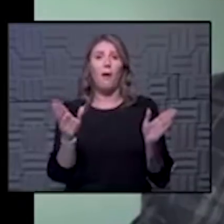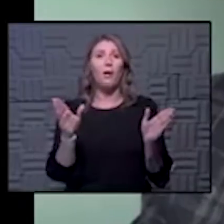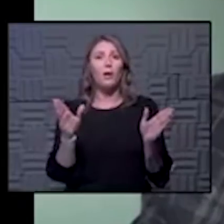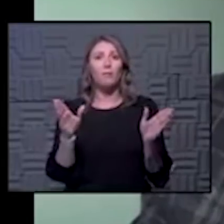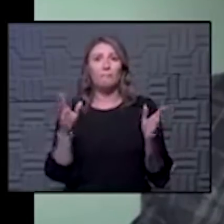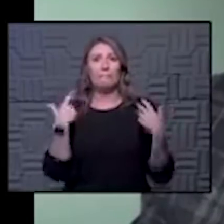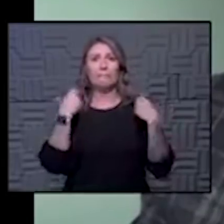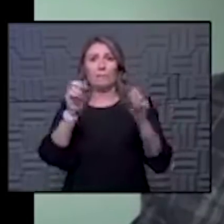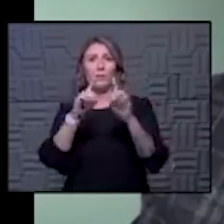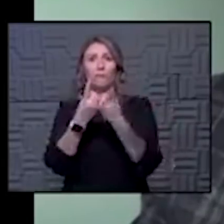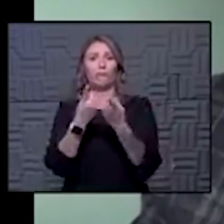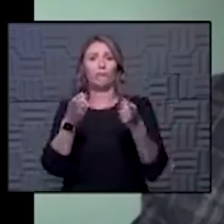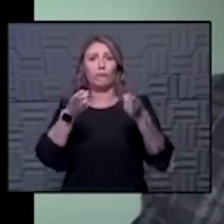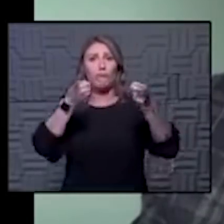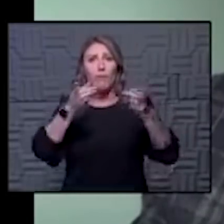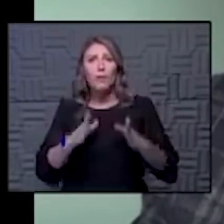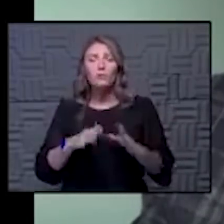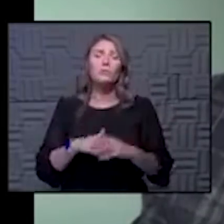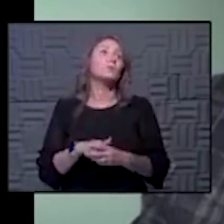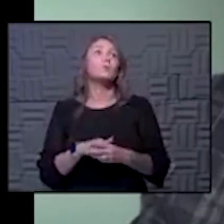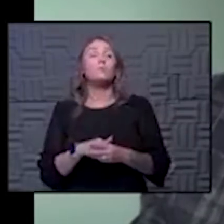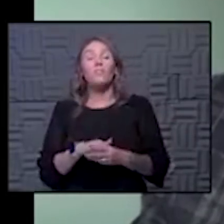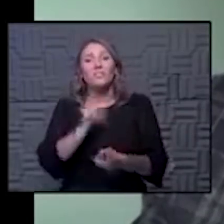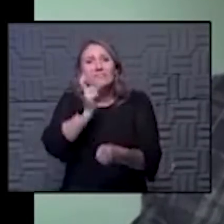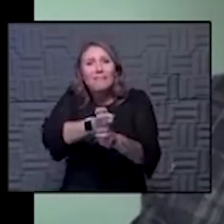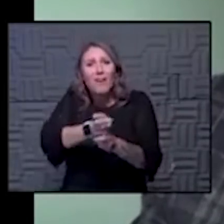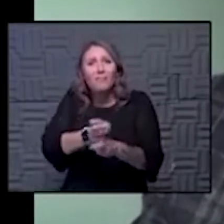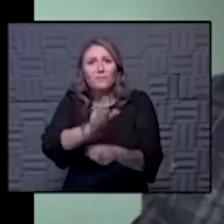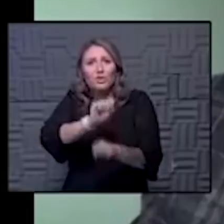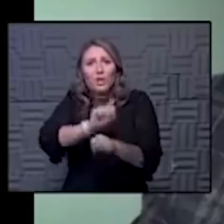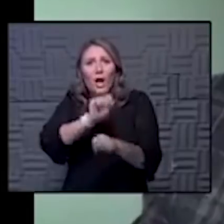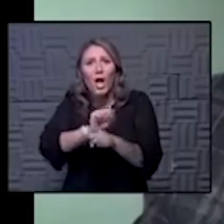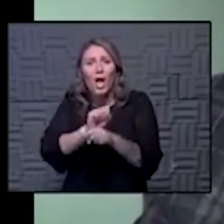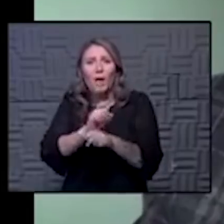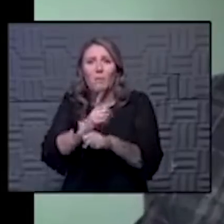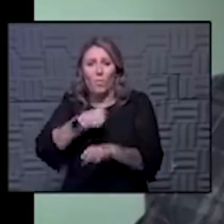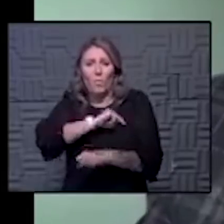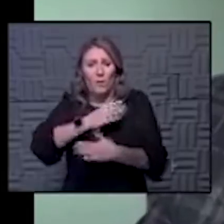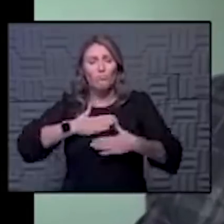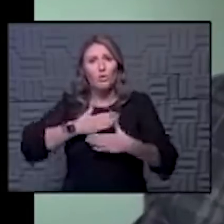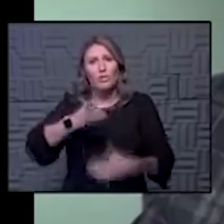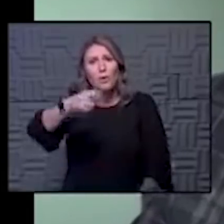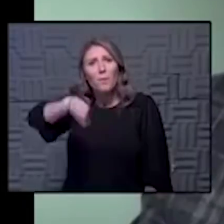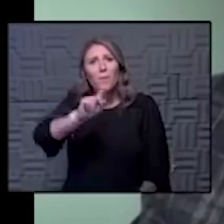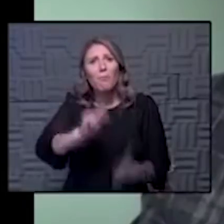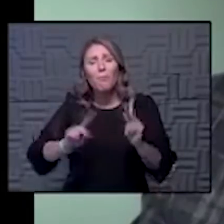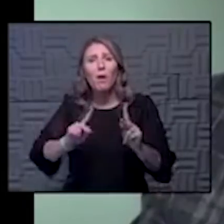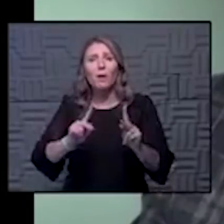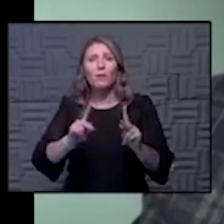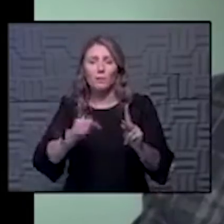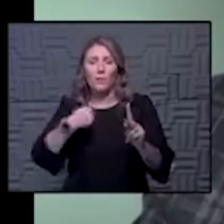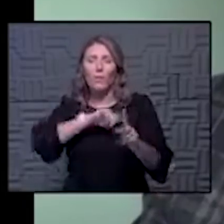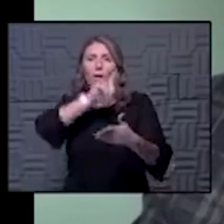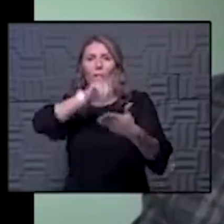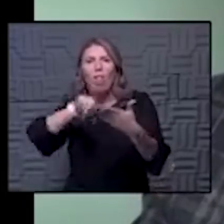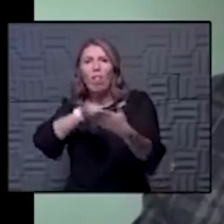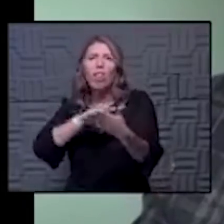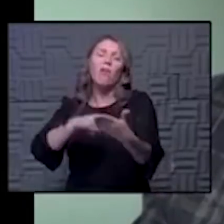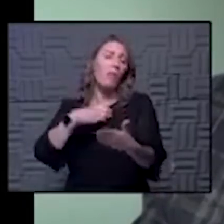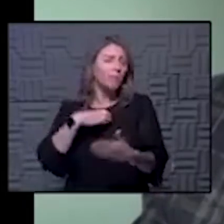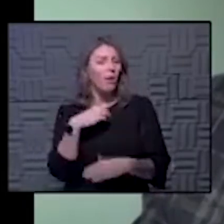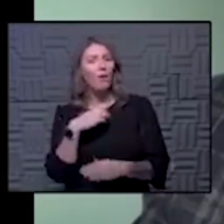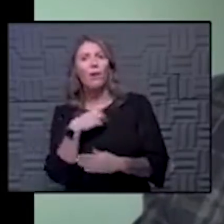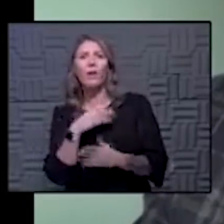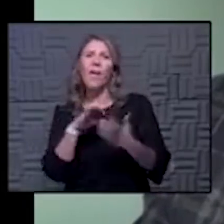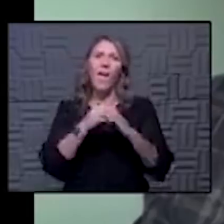and we need to make sure we appreciate them, because these are, we criticize, we complain, we talk